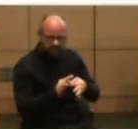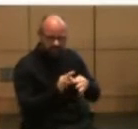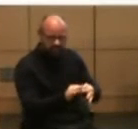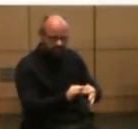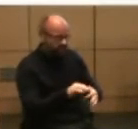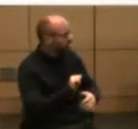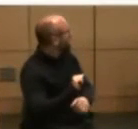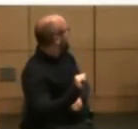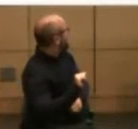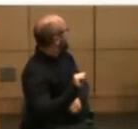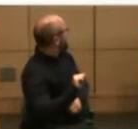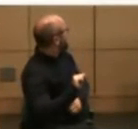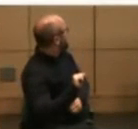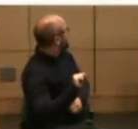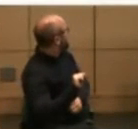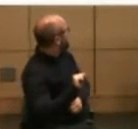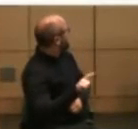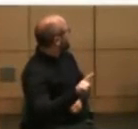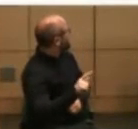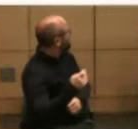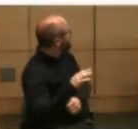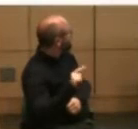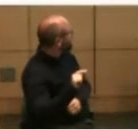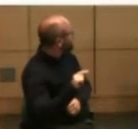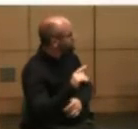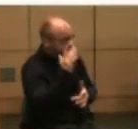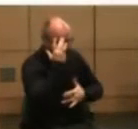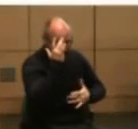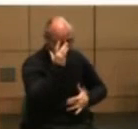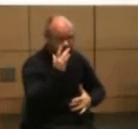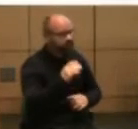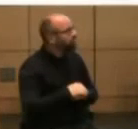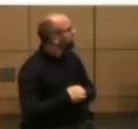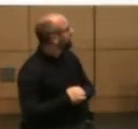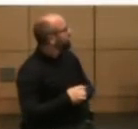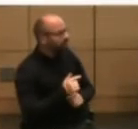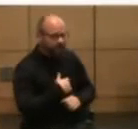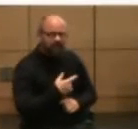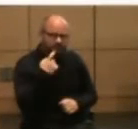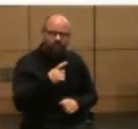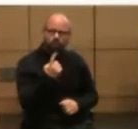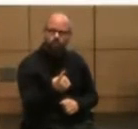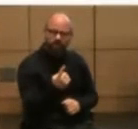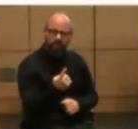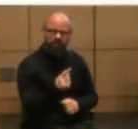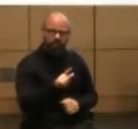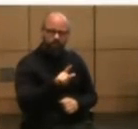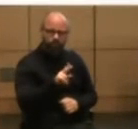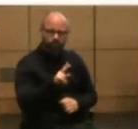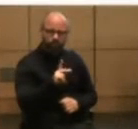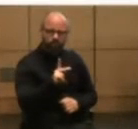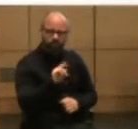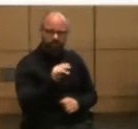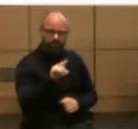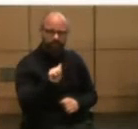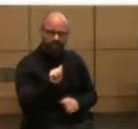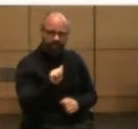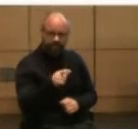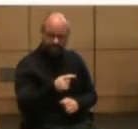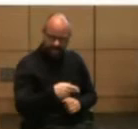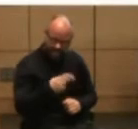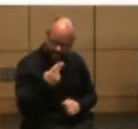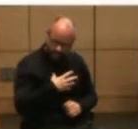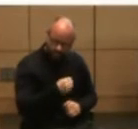I did once pick up a child who had a leukemia, who had a very, very high white count based on his CBC,